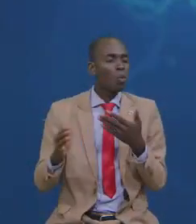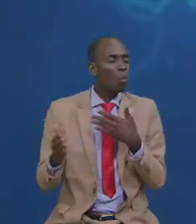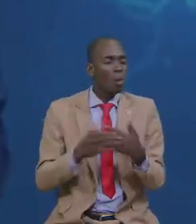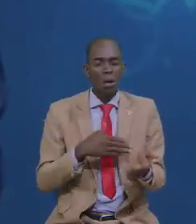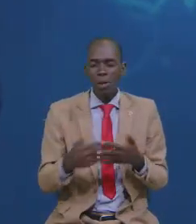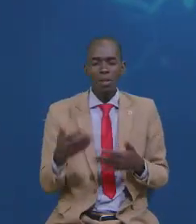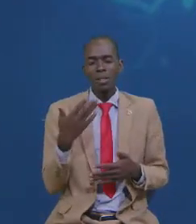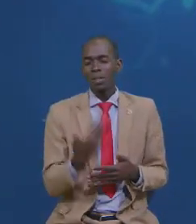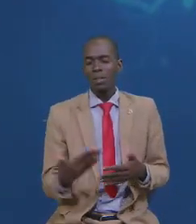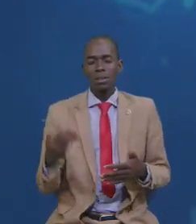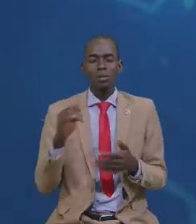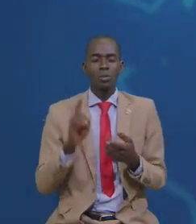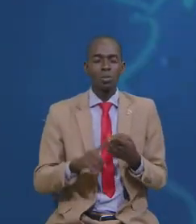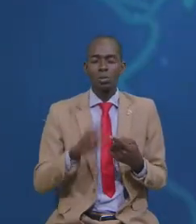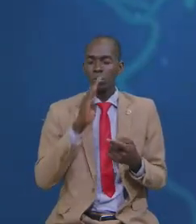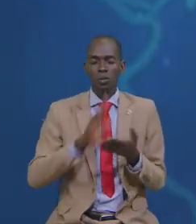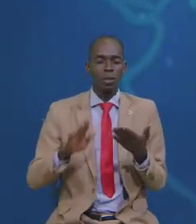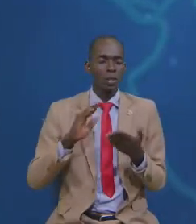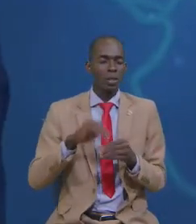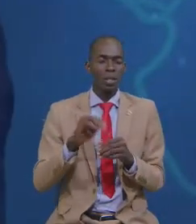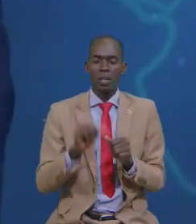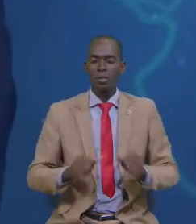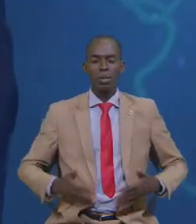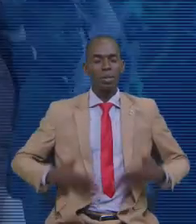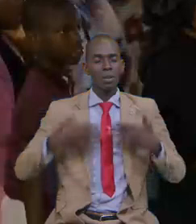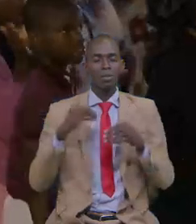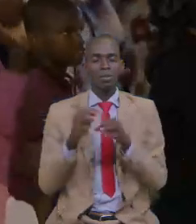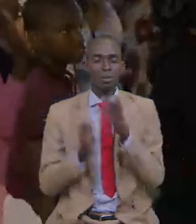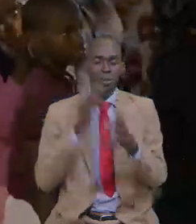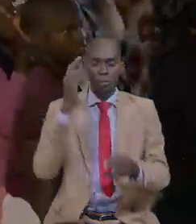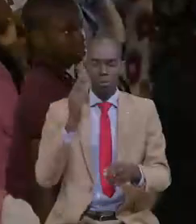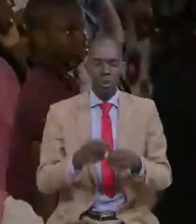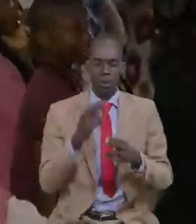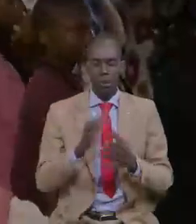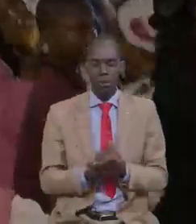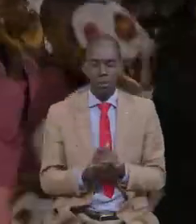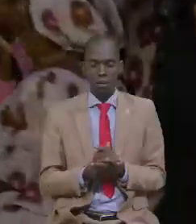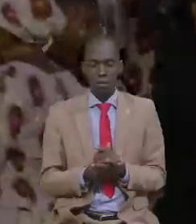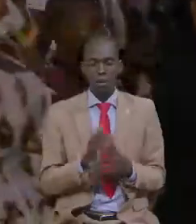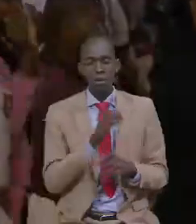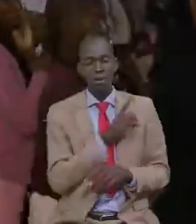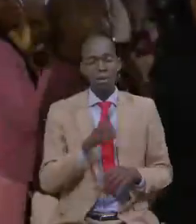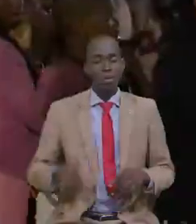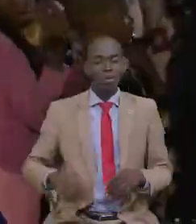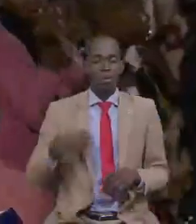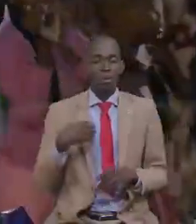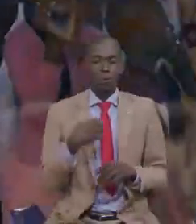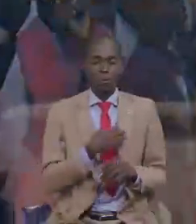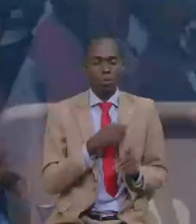be forgiven in every life in Jesus' name. Lord, we came